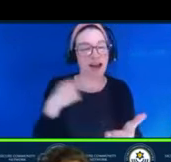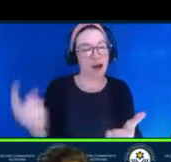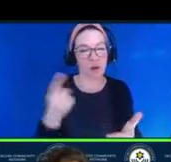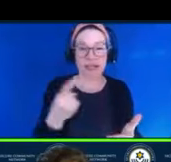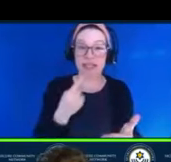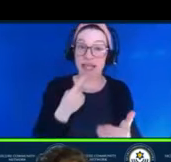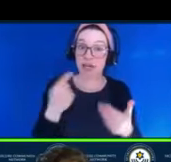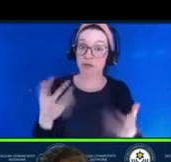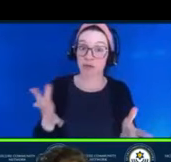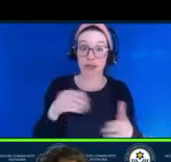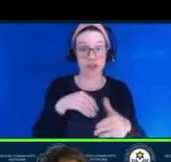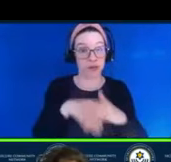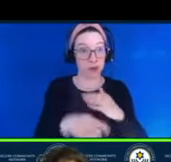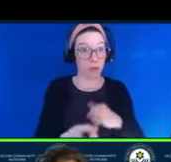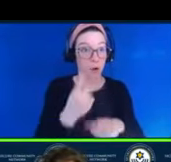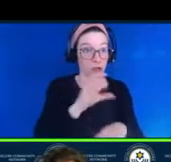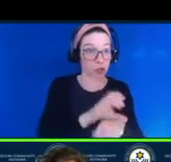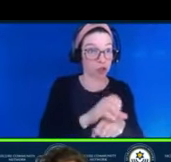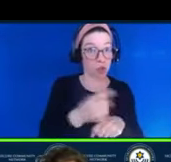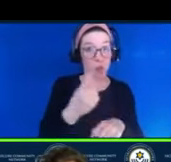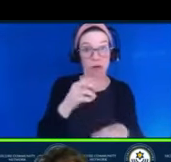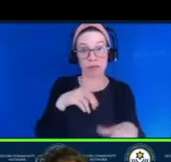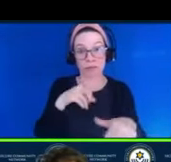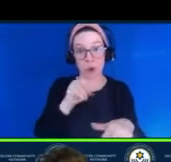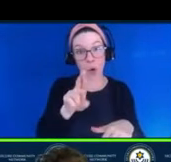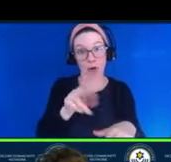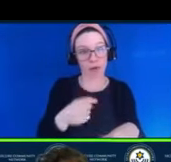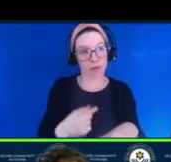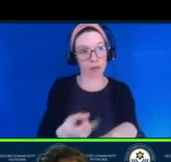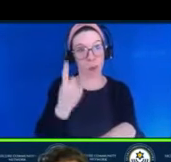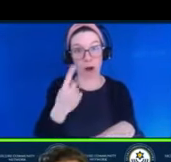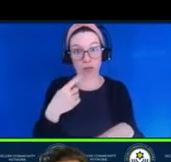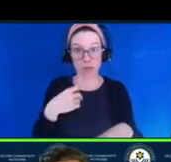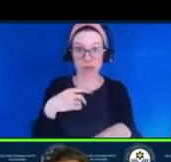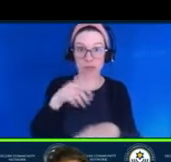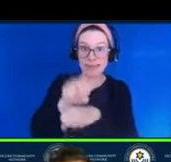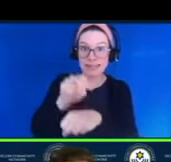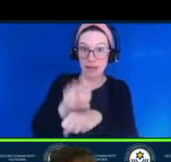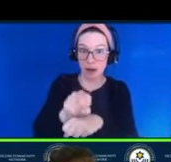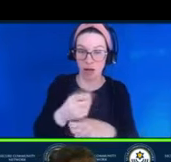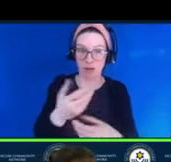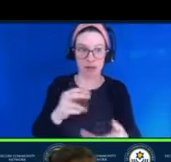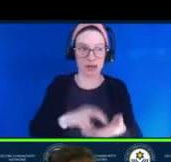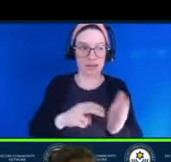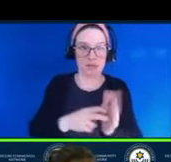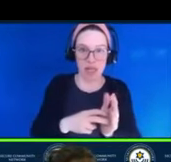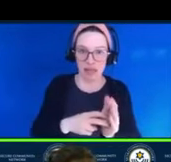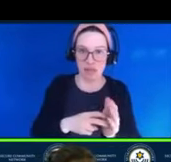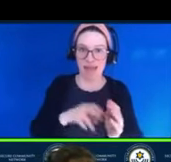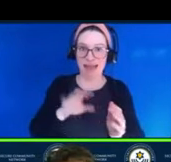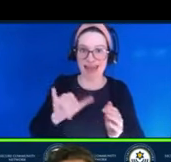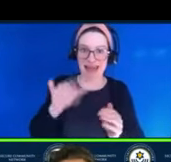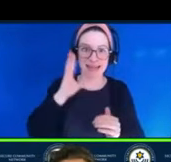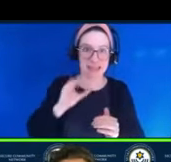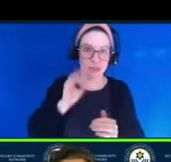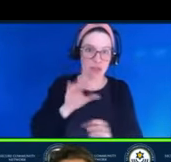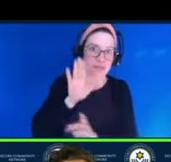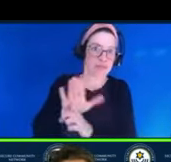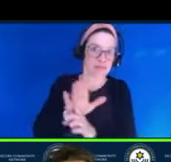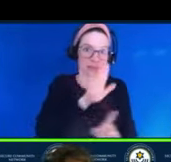you've been in one church or synagogue. Every one of us has different needs. We live in different